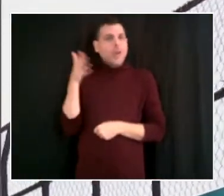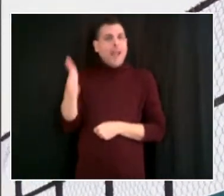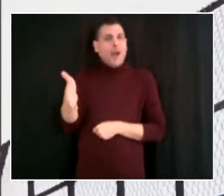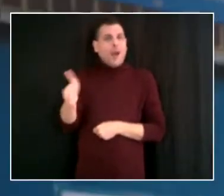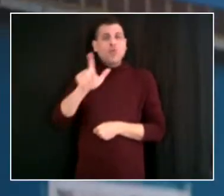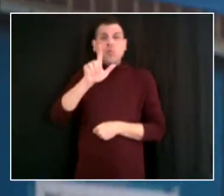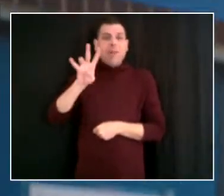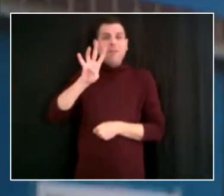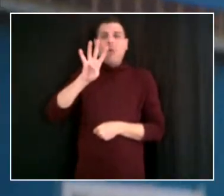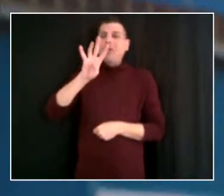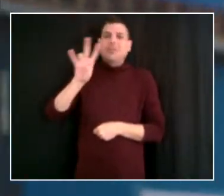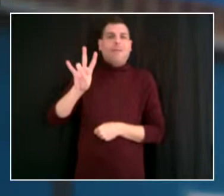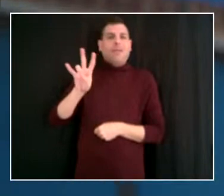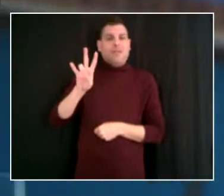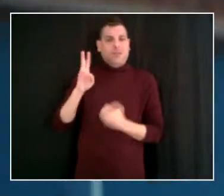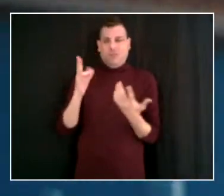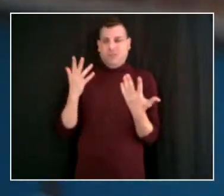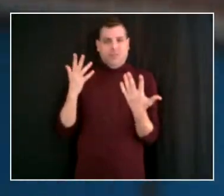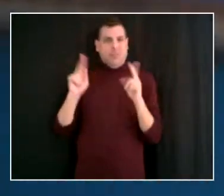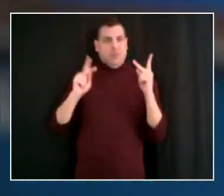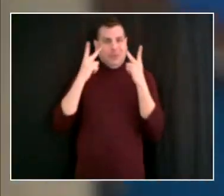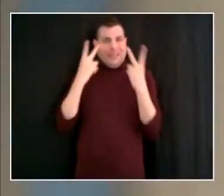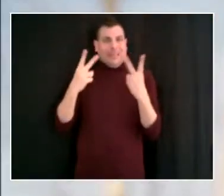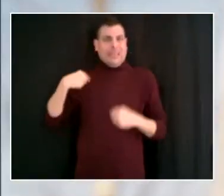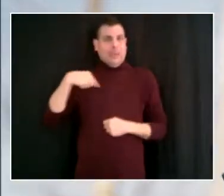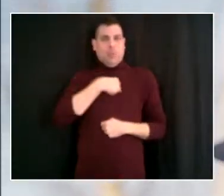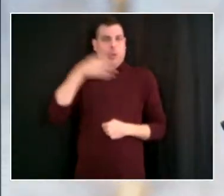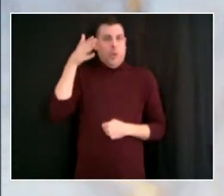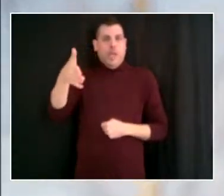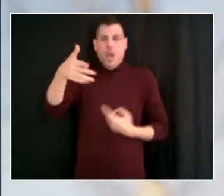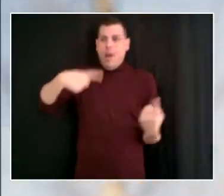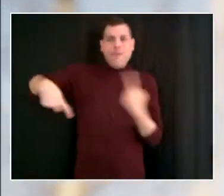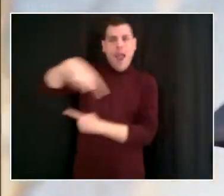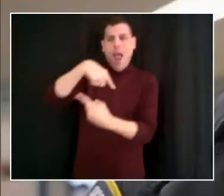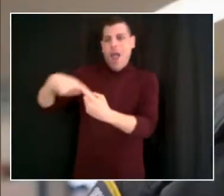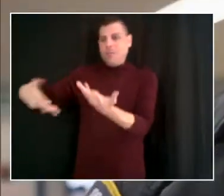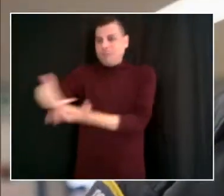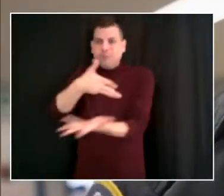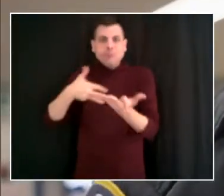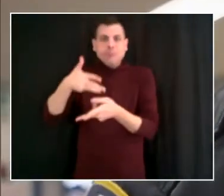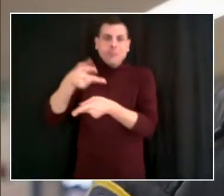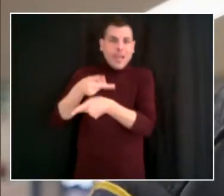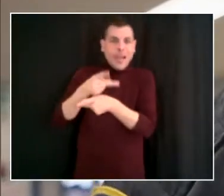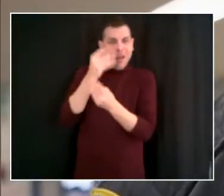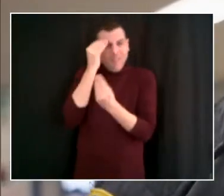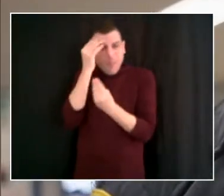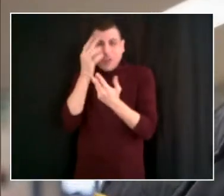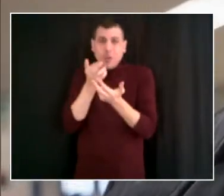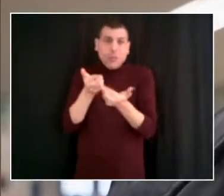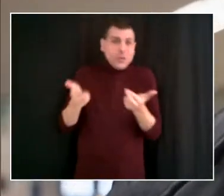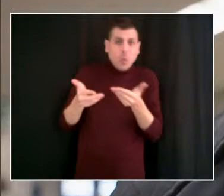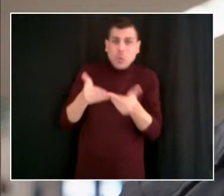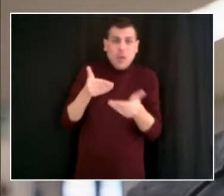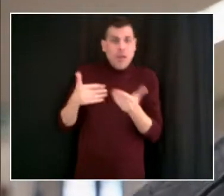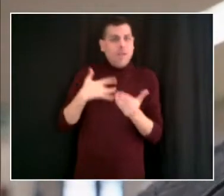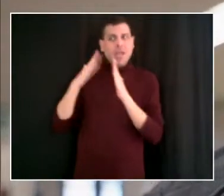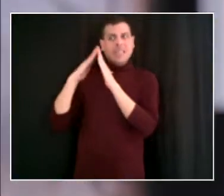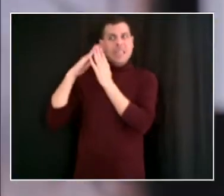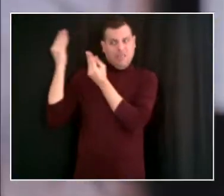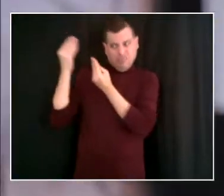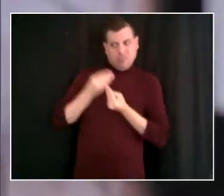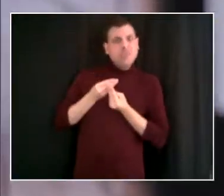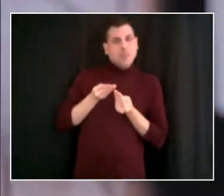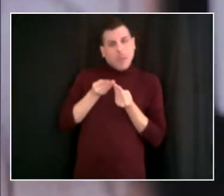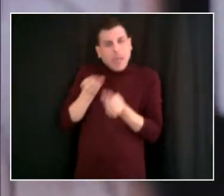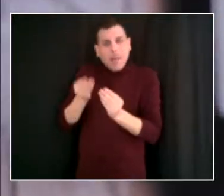we're being visible. I do feel supported by this administration. They give us a lot of tools and resources to help us combat crime and build community relations. The best